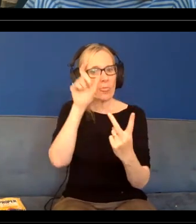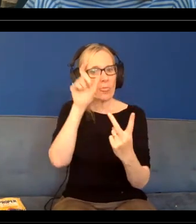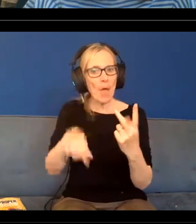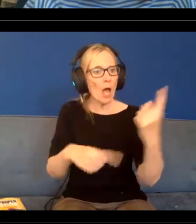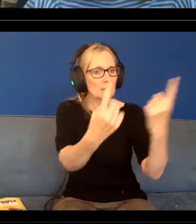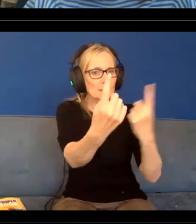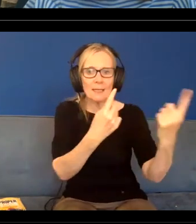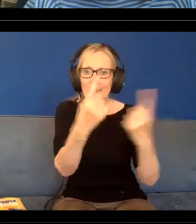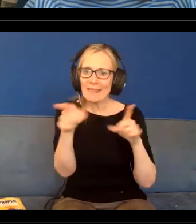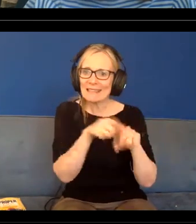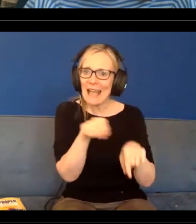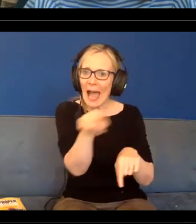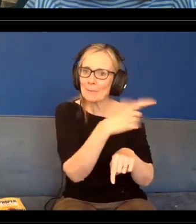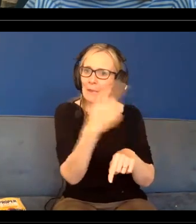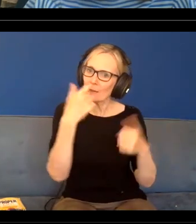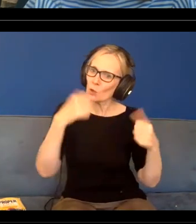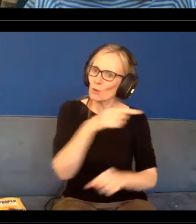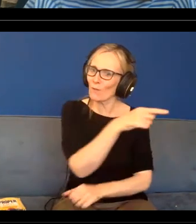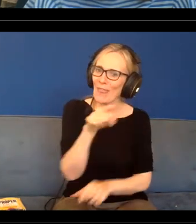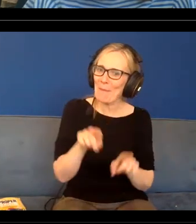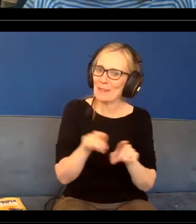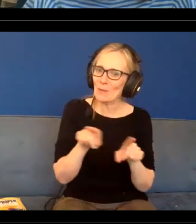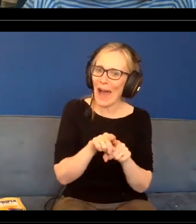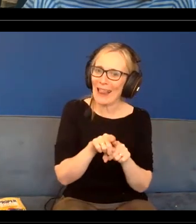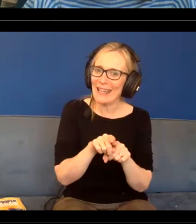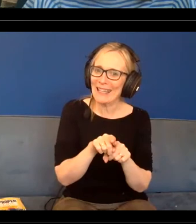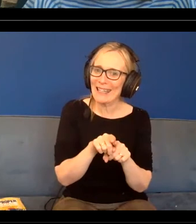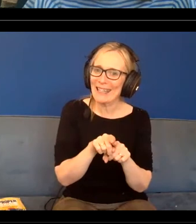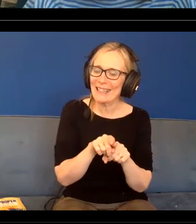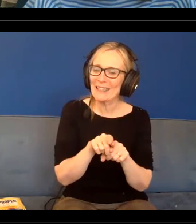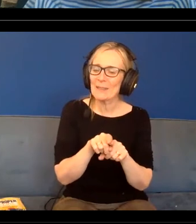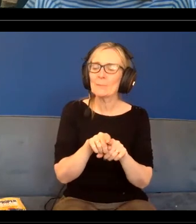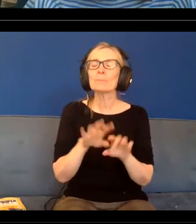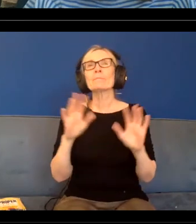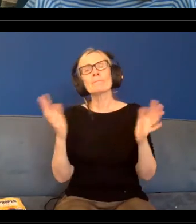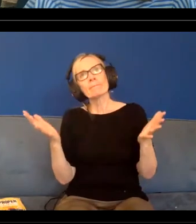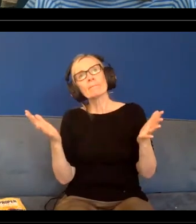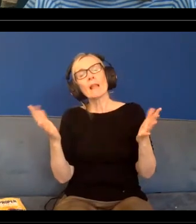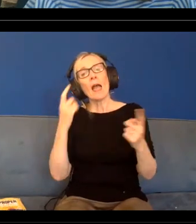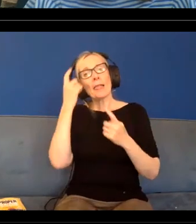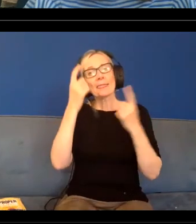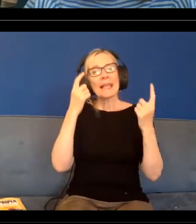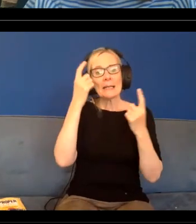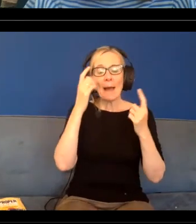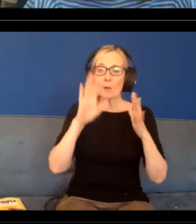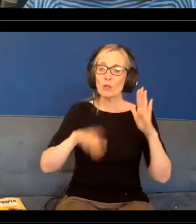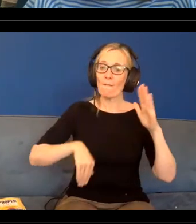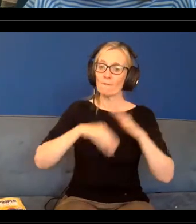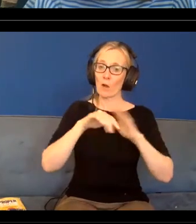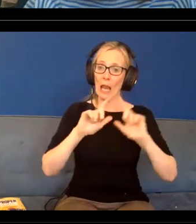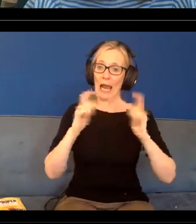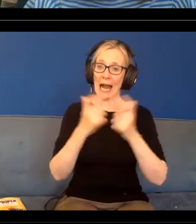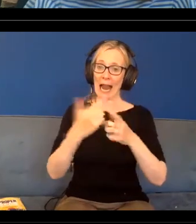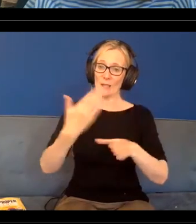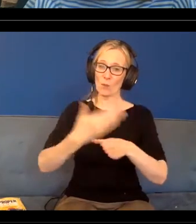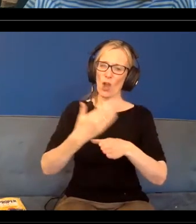it. We've got it for them too. In terms of our whole class work with Nottingham Music